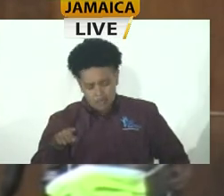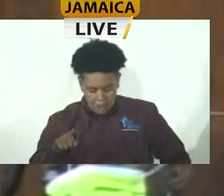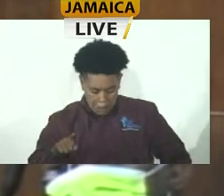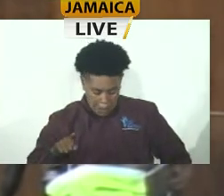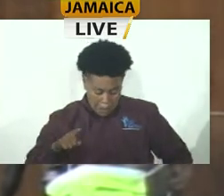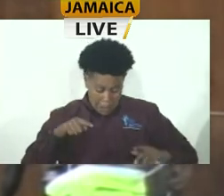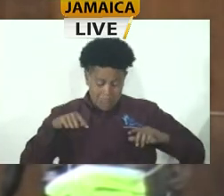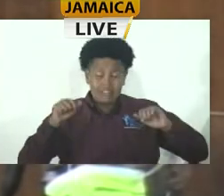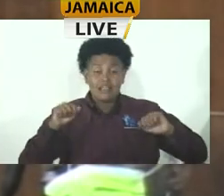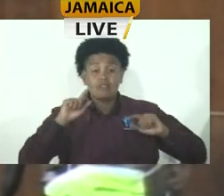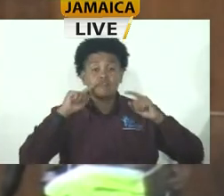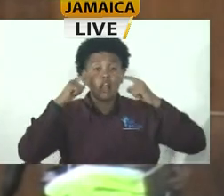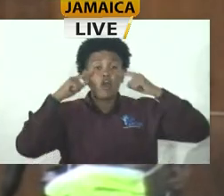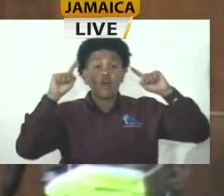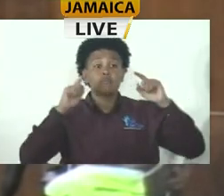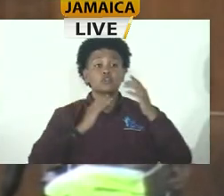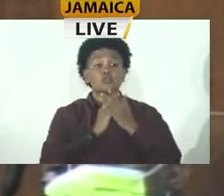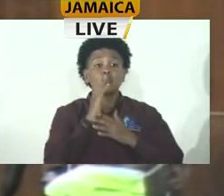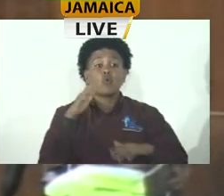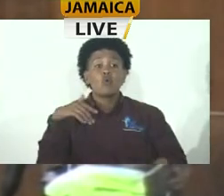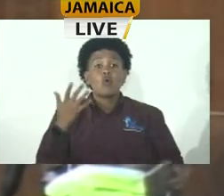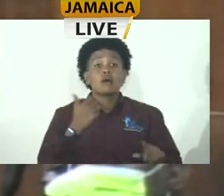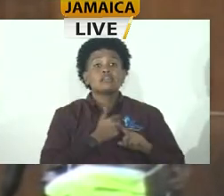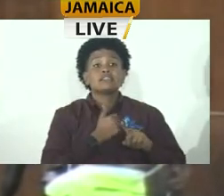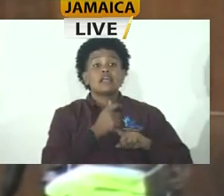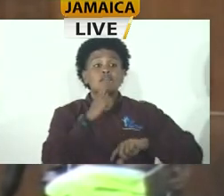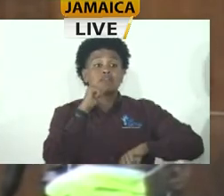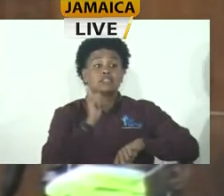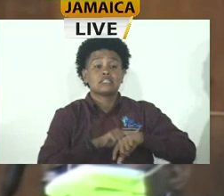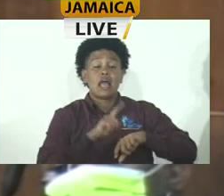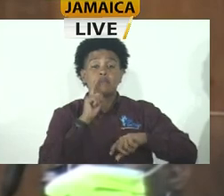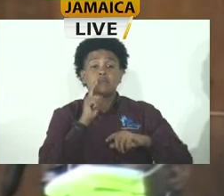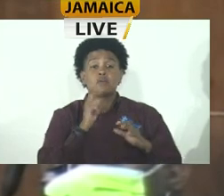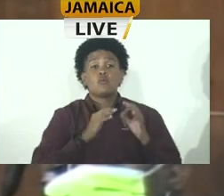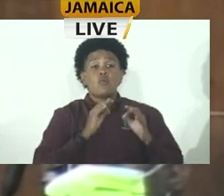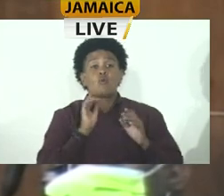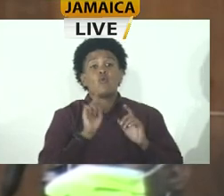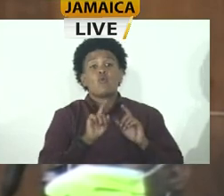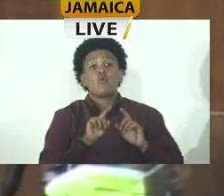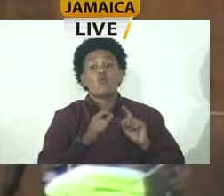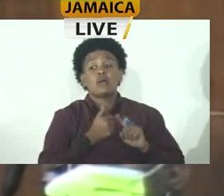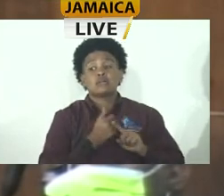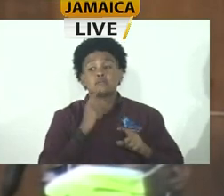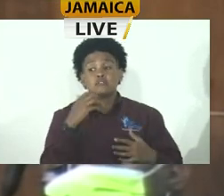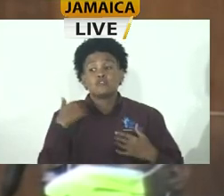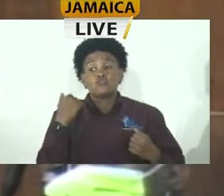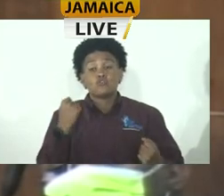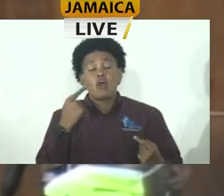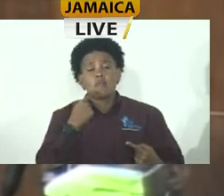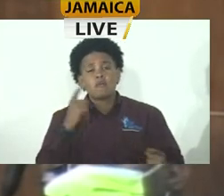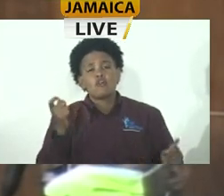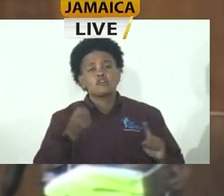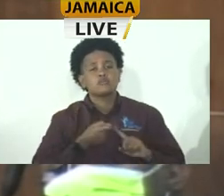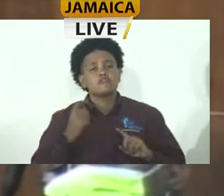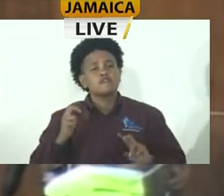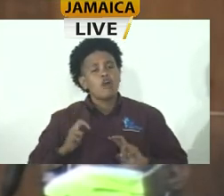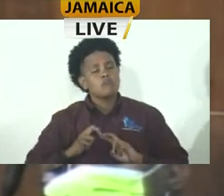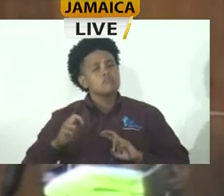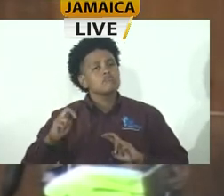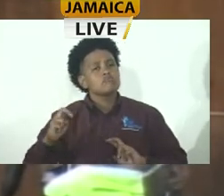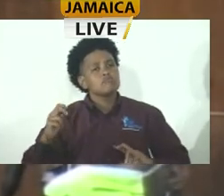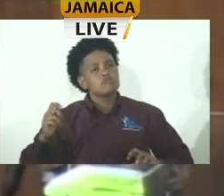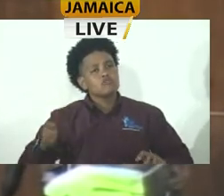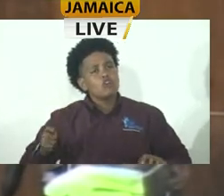this can be accomplished madam speaker by timely trials strong pronouncements from the bench and in appropriate